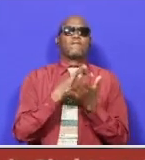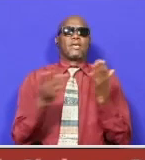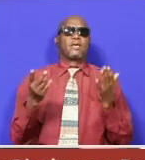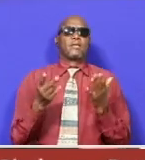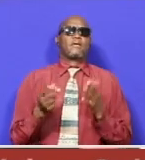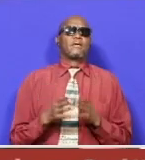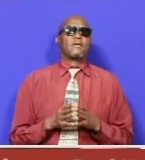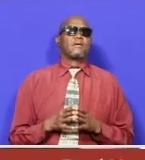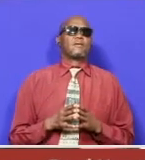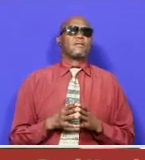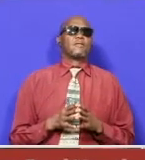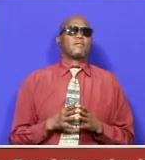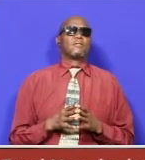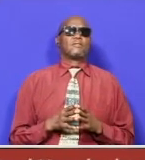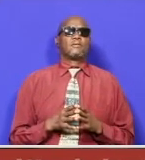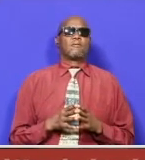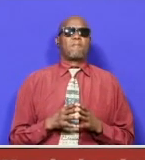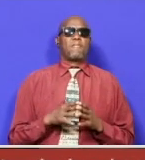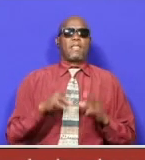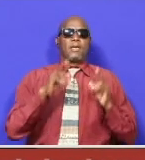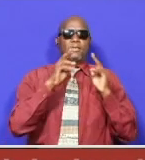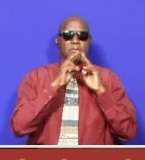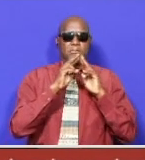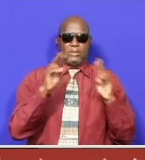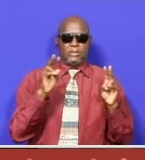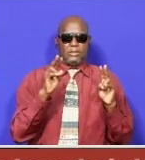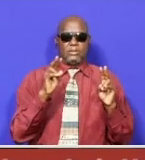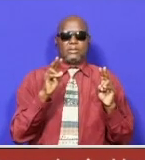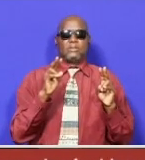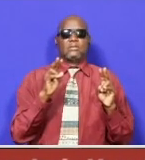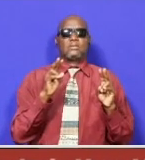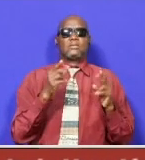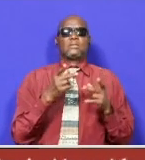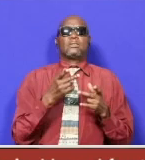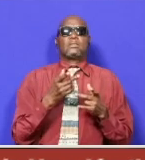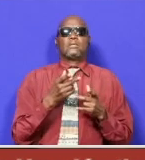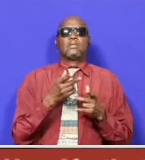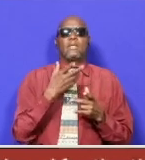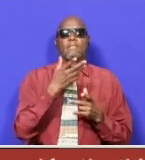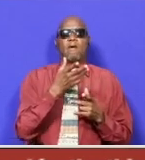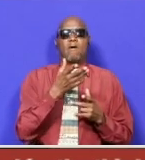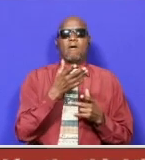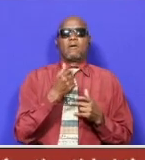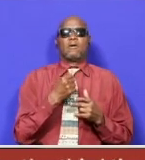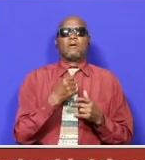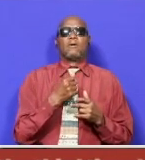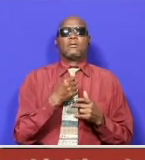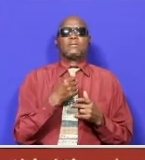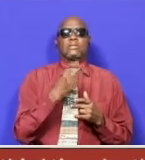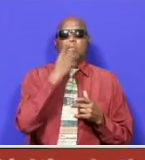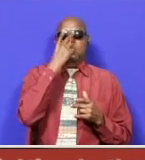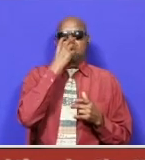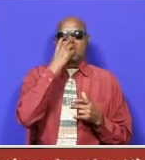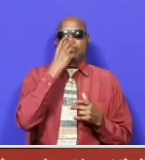kidogo haya sande. The peace efforts follow the recent killing of a national police reservist by suspected bandits